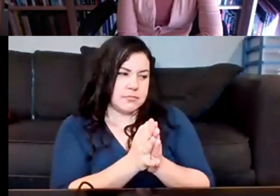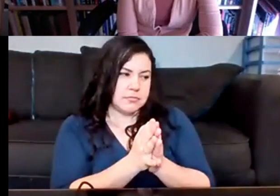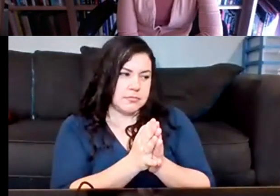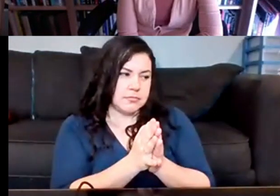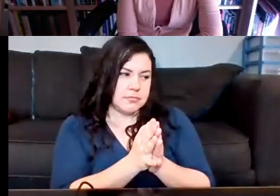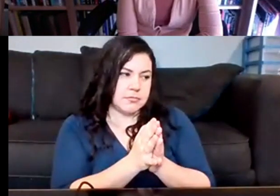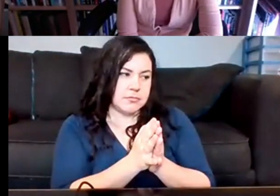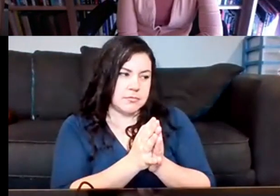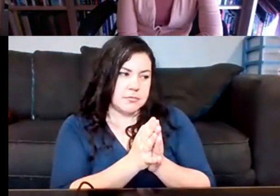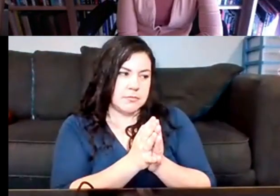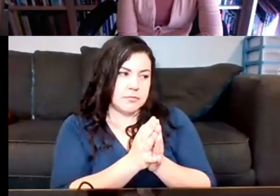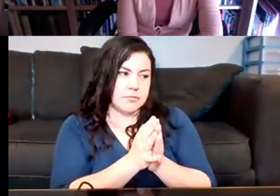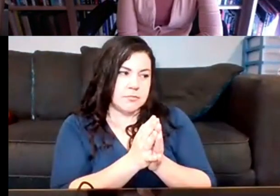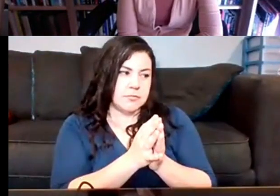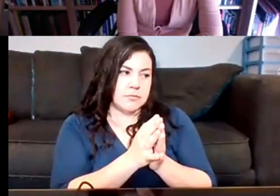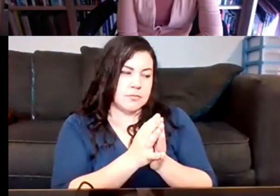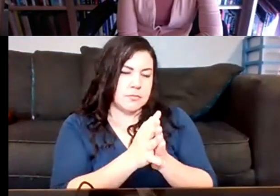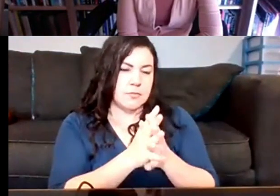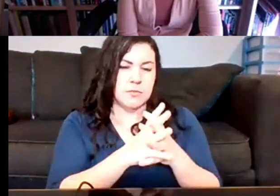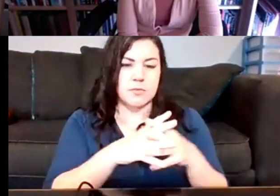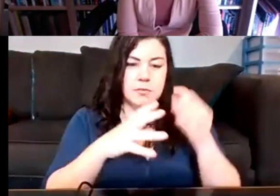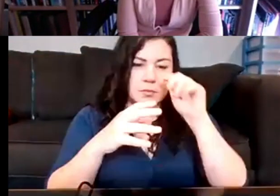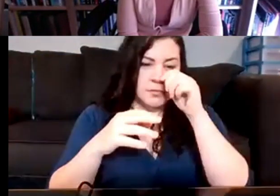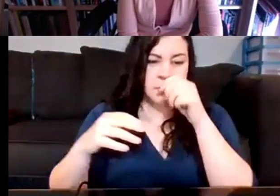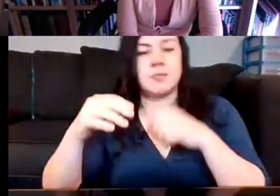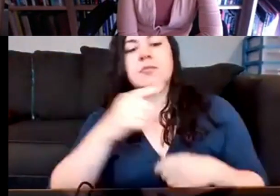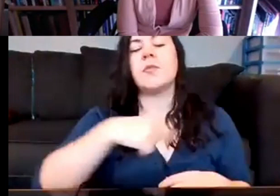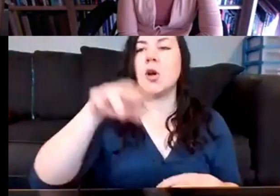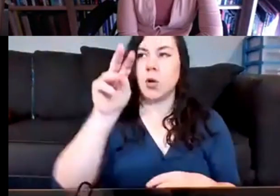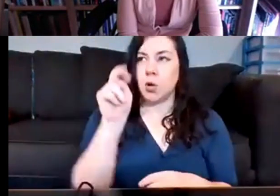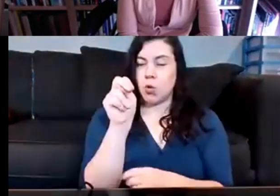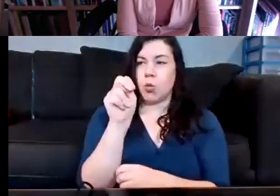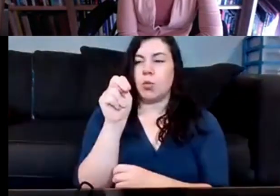which looks for bias, and New York Times reporting